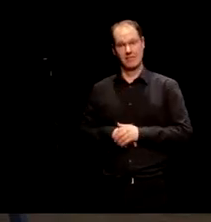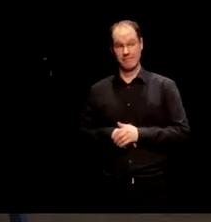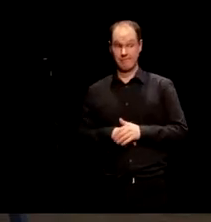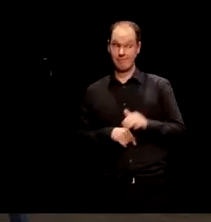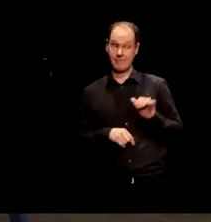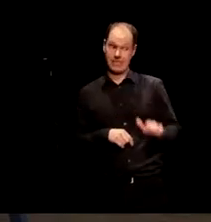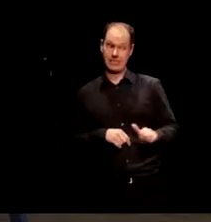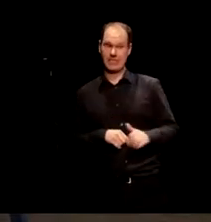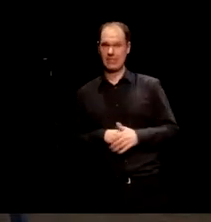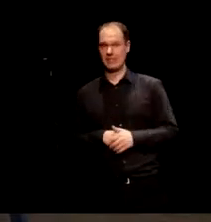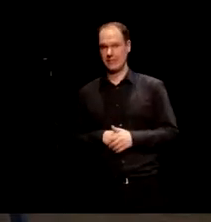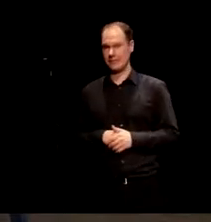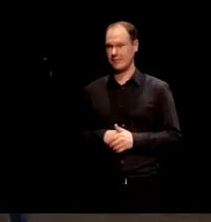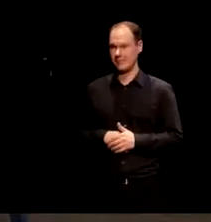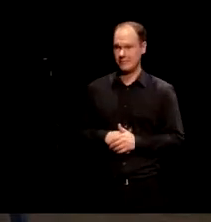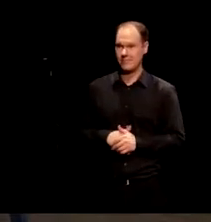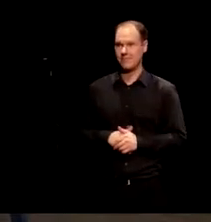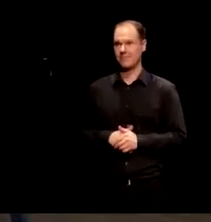Yes. What?